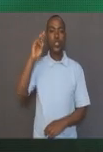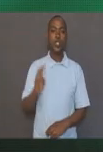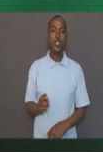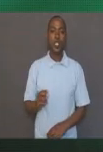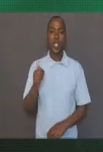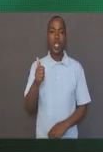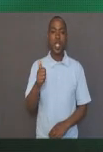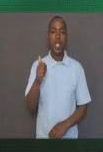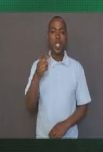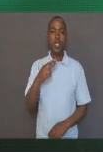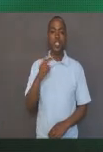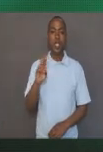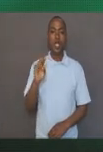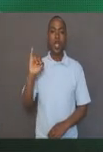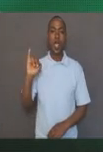AHRI.